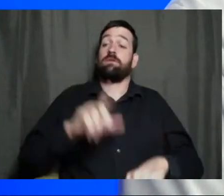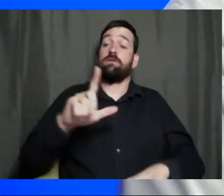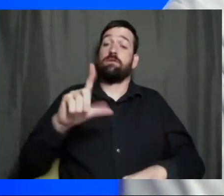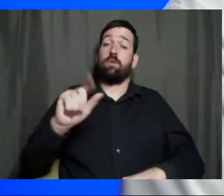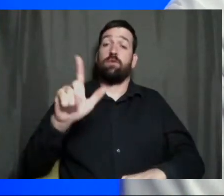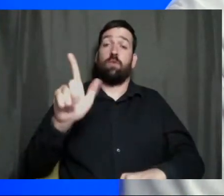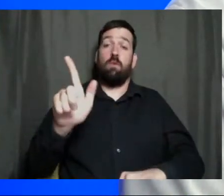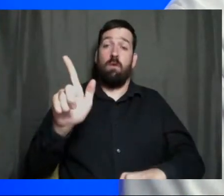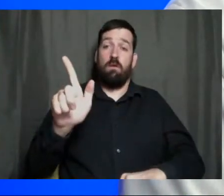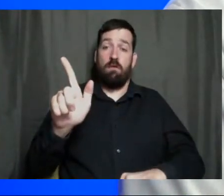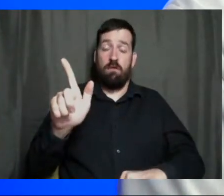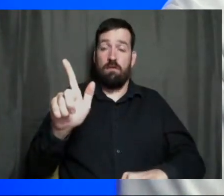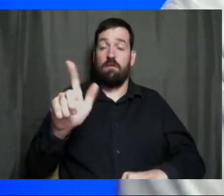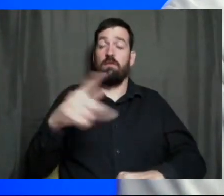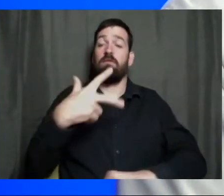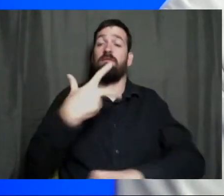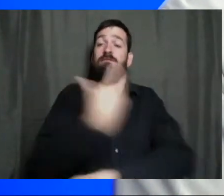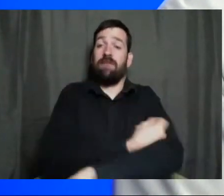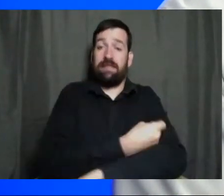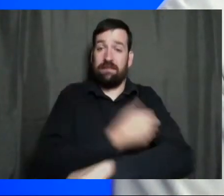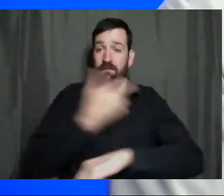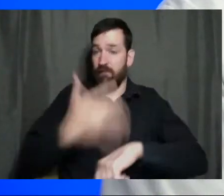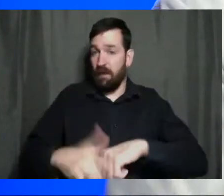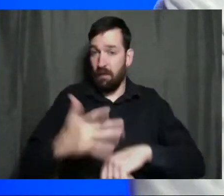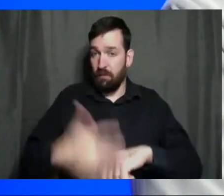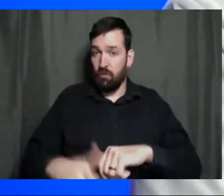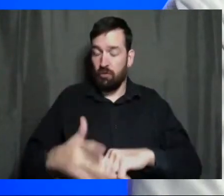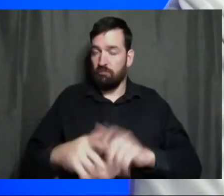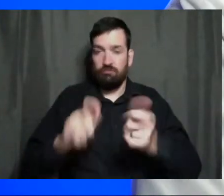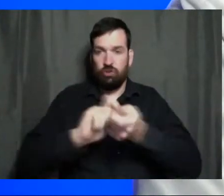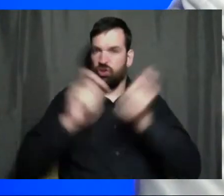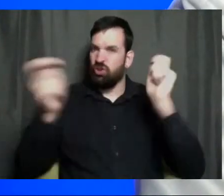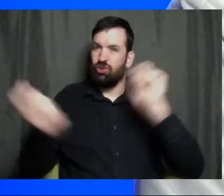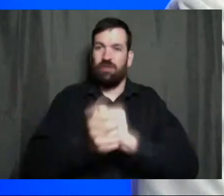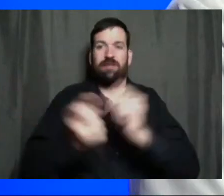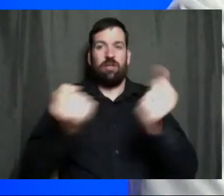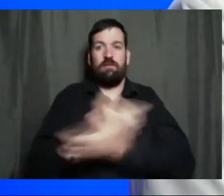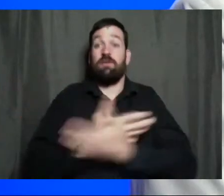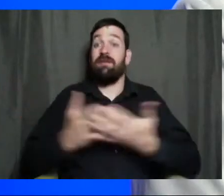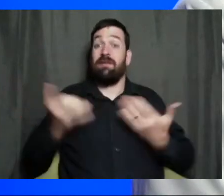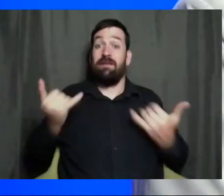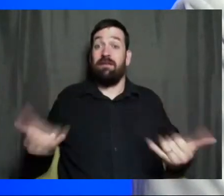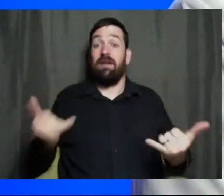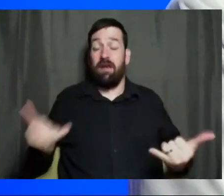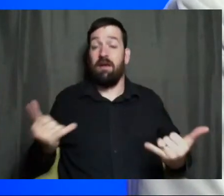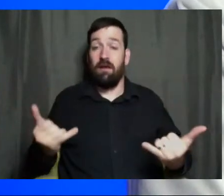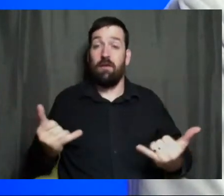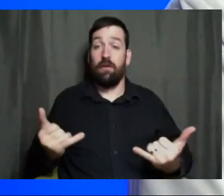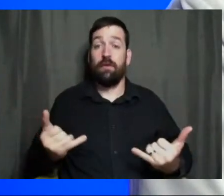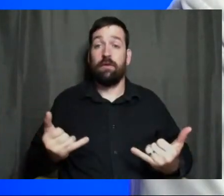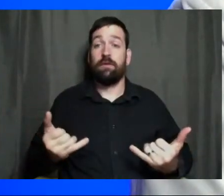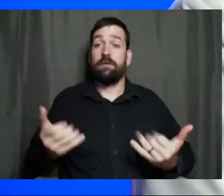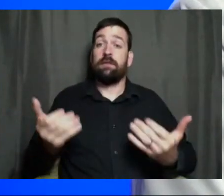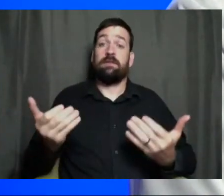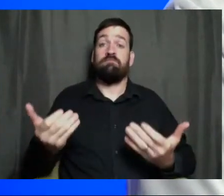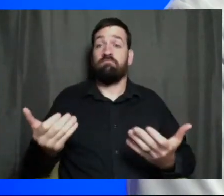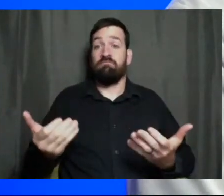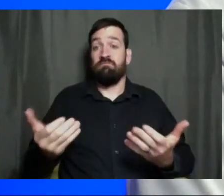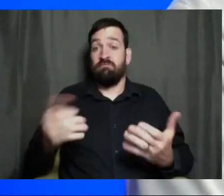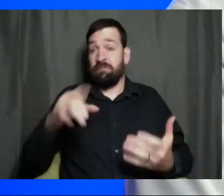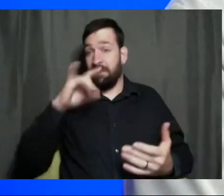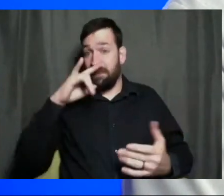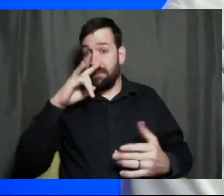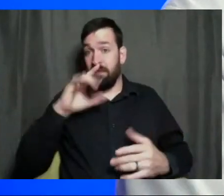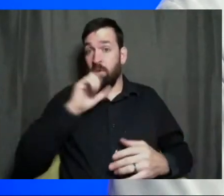vaccines were available, that changed everything. And now, with the new opportunity for children 5 to 11